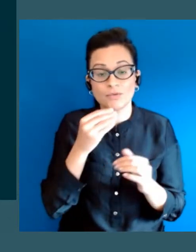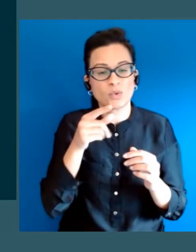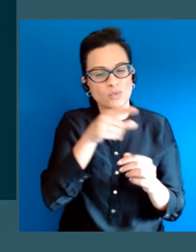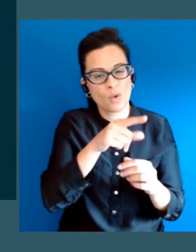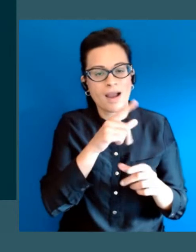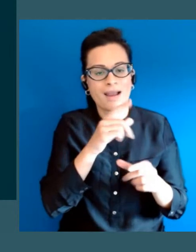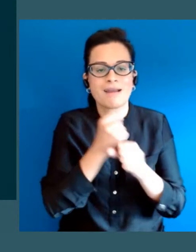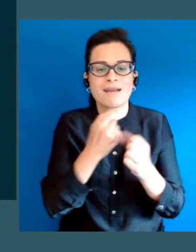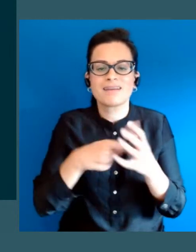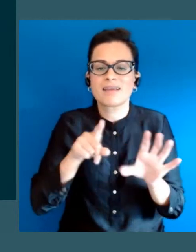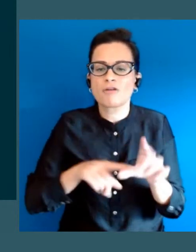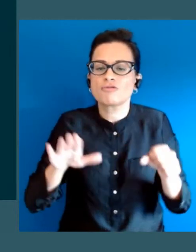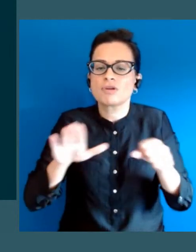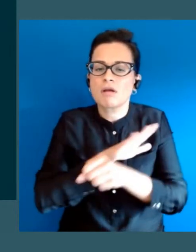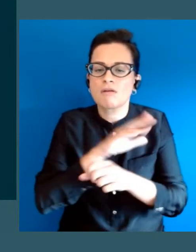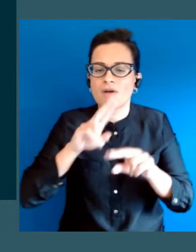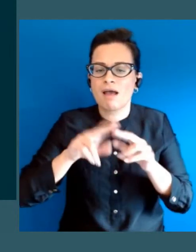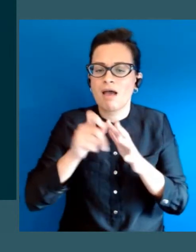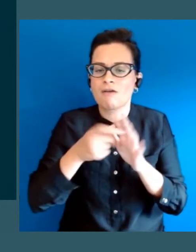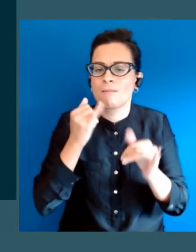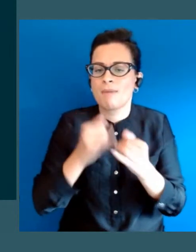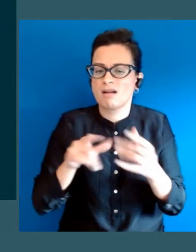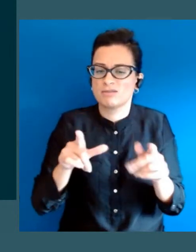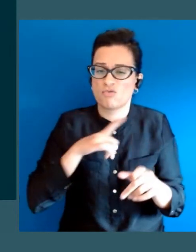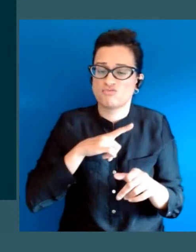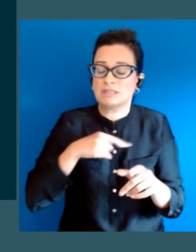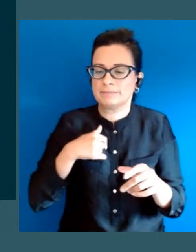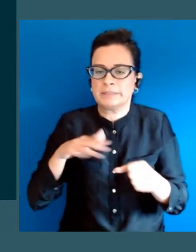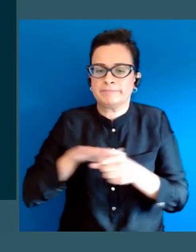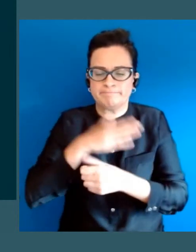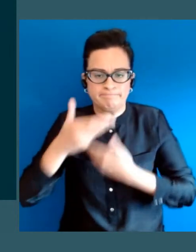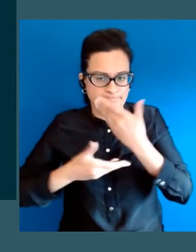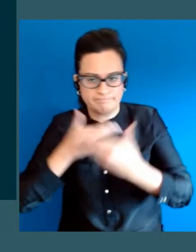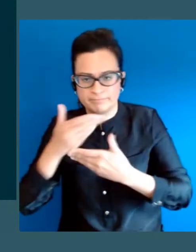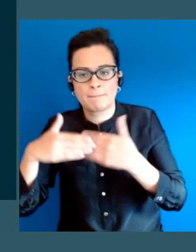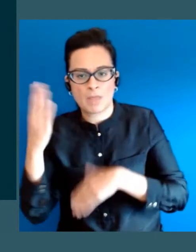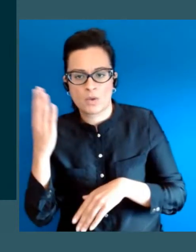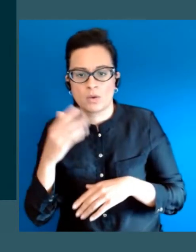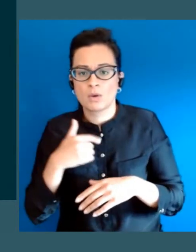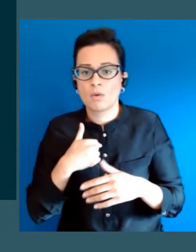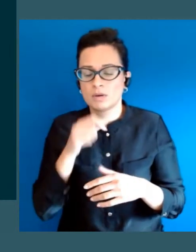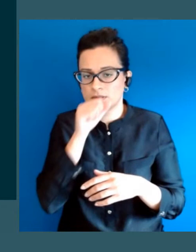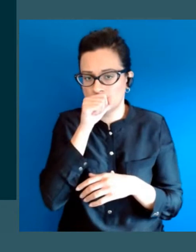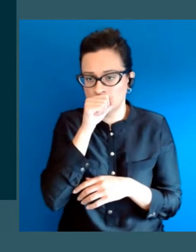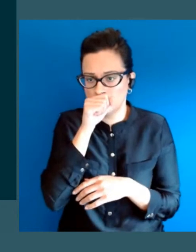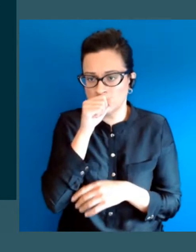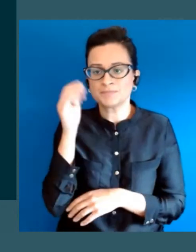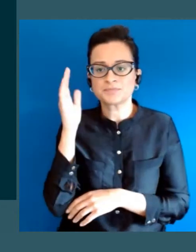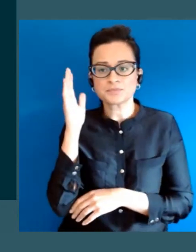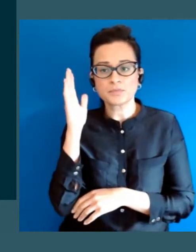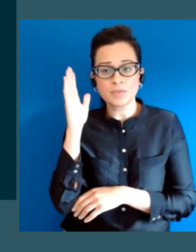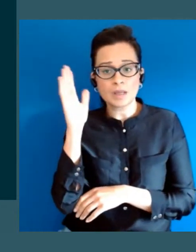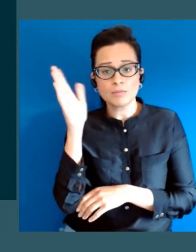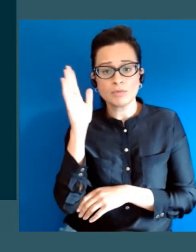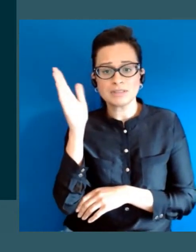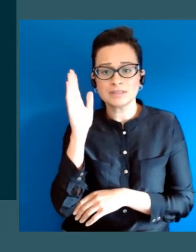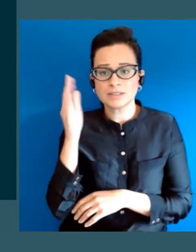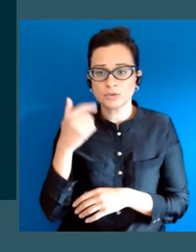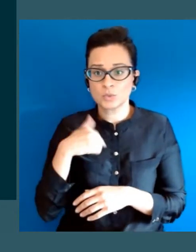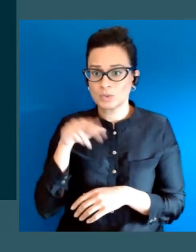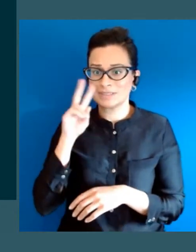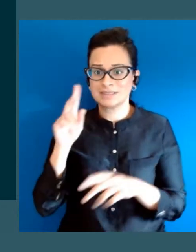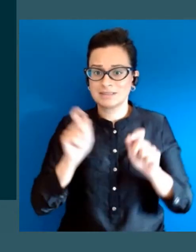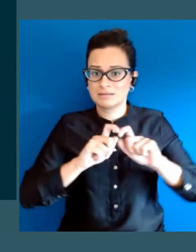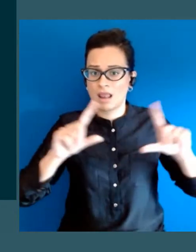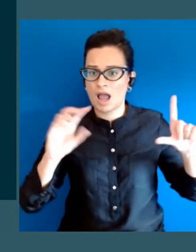today. So the presentation I've split into... Oh, can you see my slides? It's not